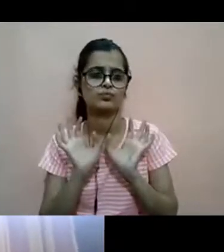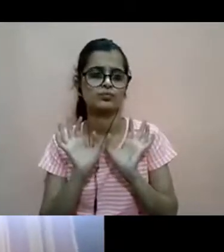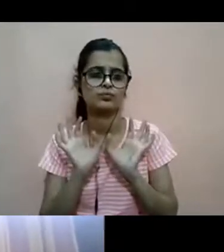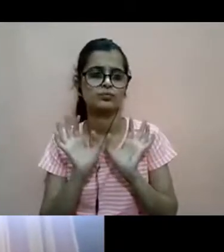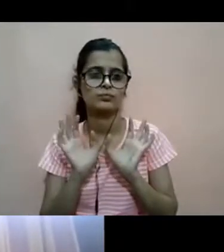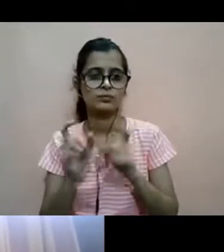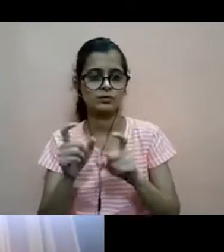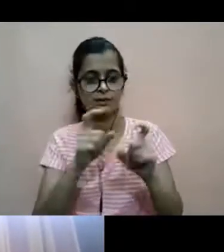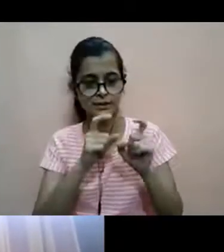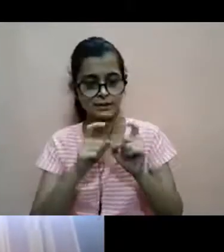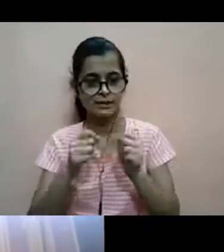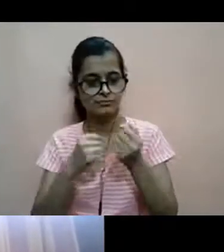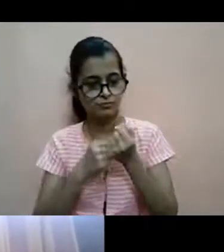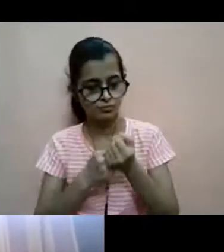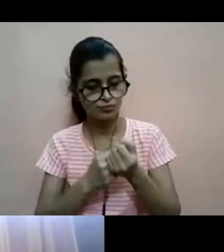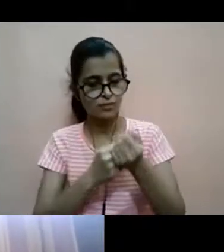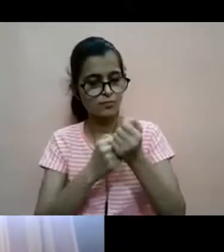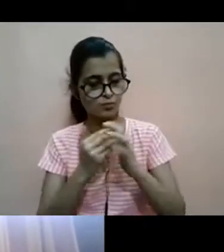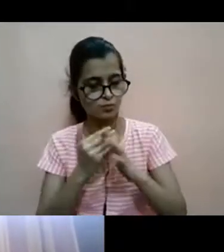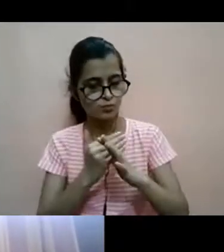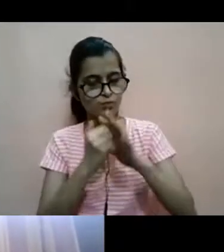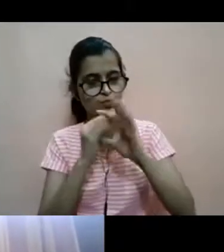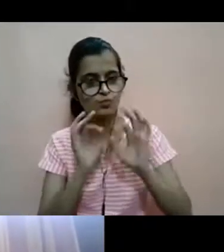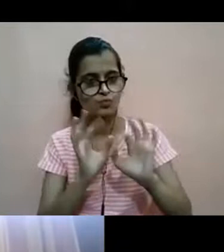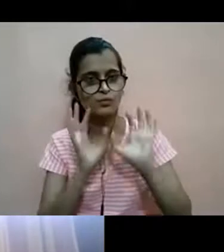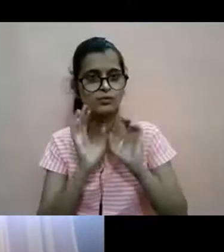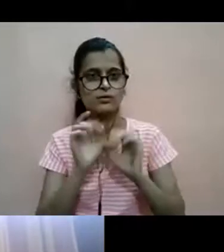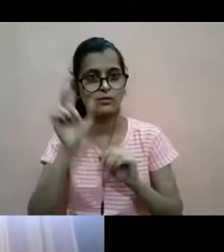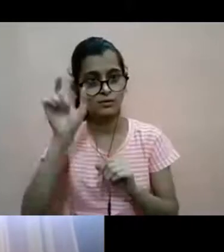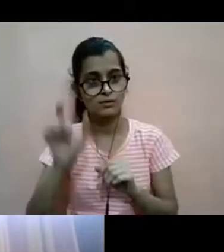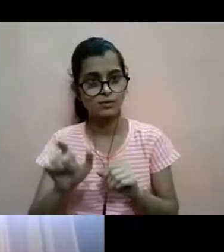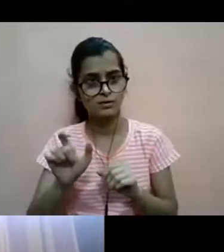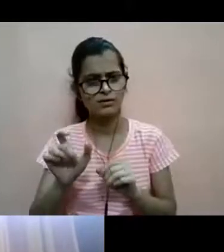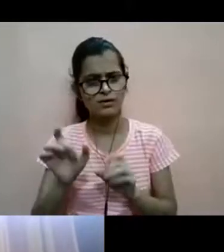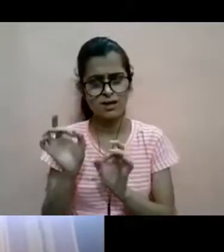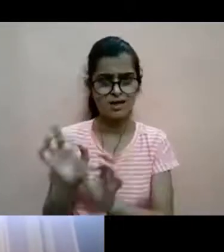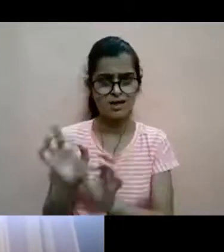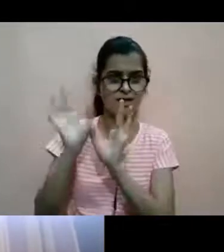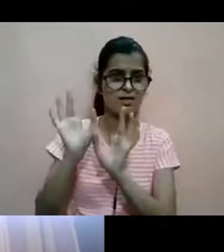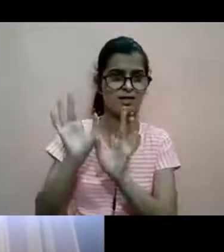for cares for the caregiver in another way,